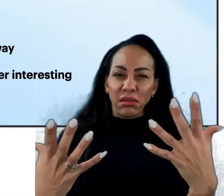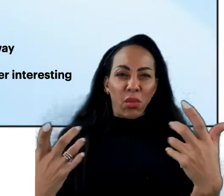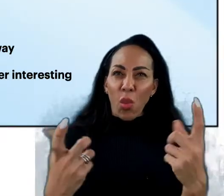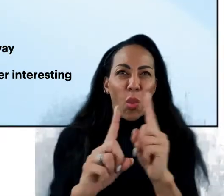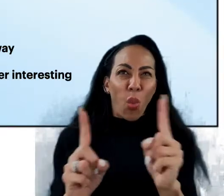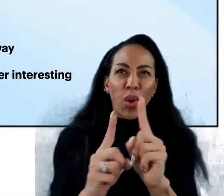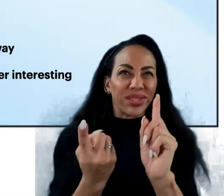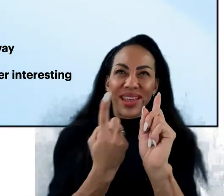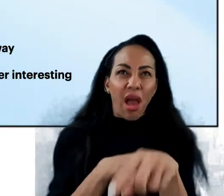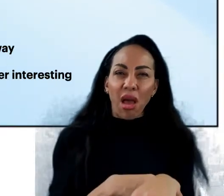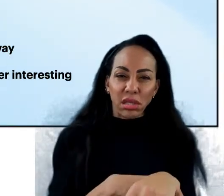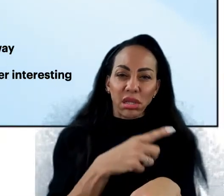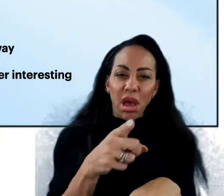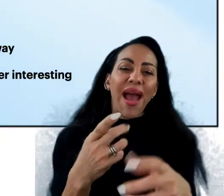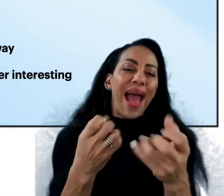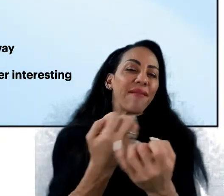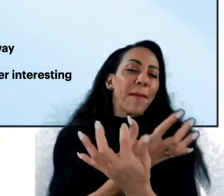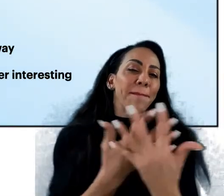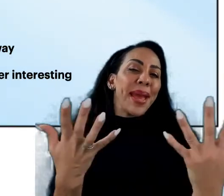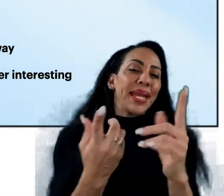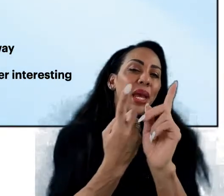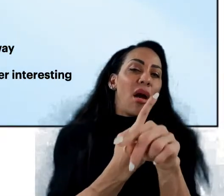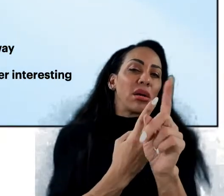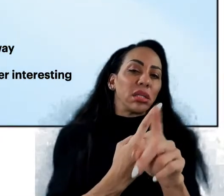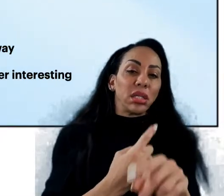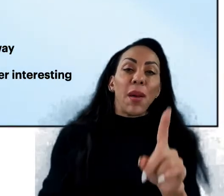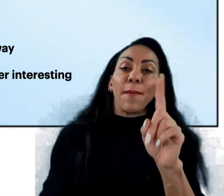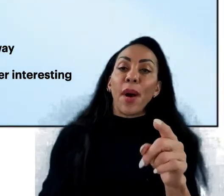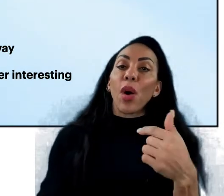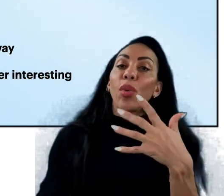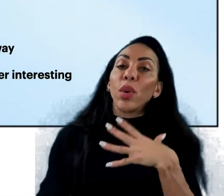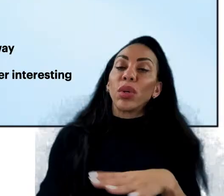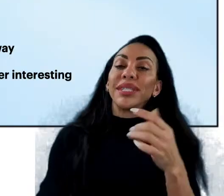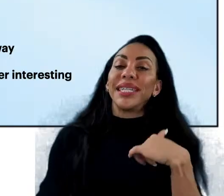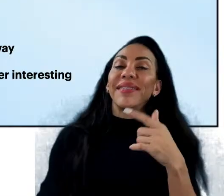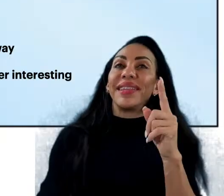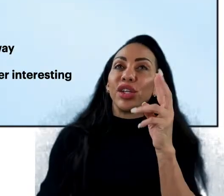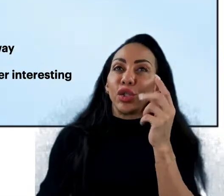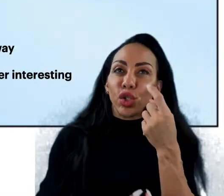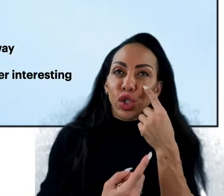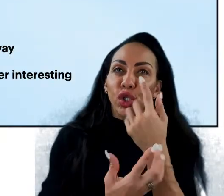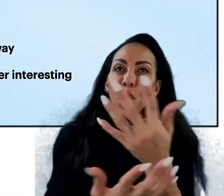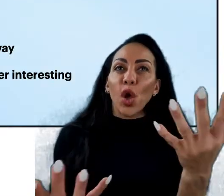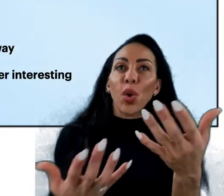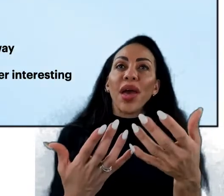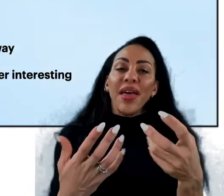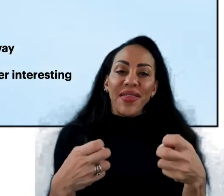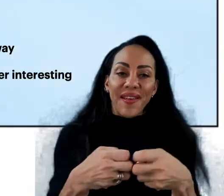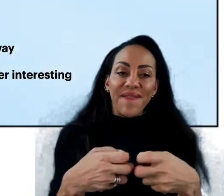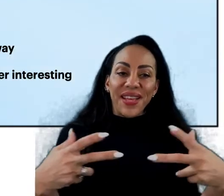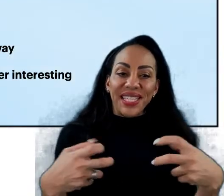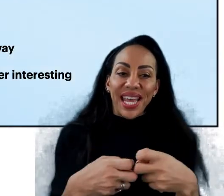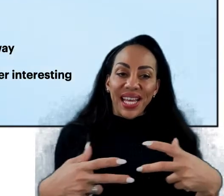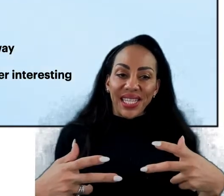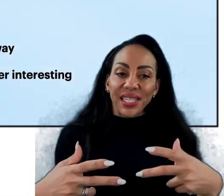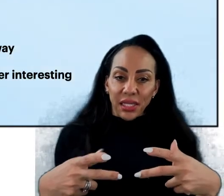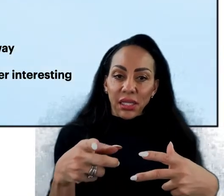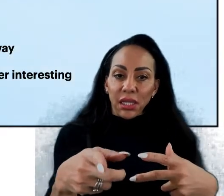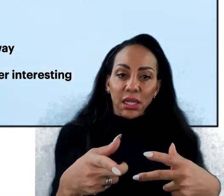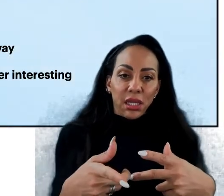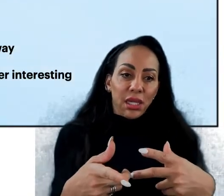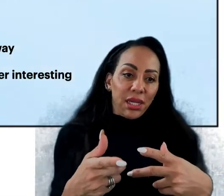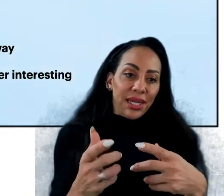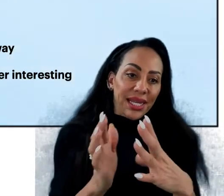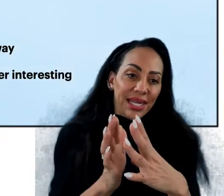this question, but for us, the important thing was the physics simulation. As you could see from our influences, we were really interested in